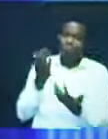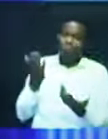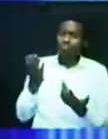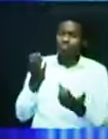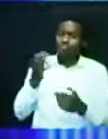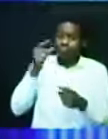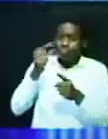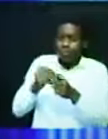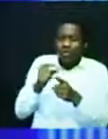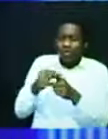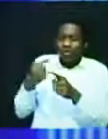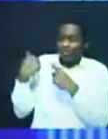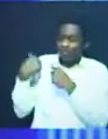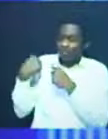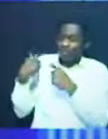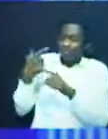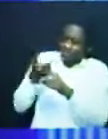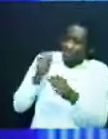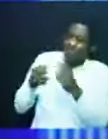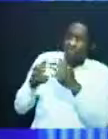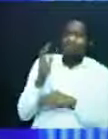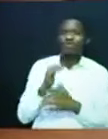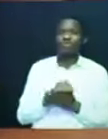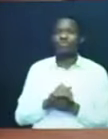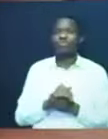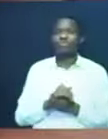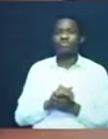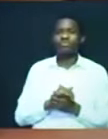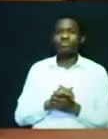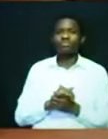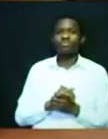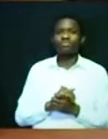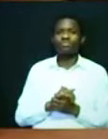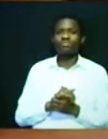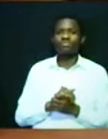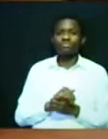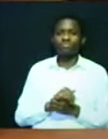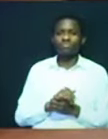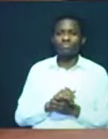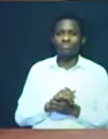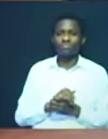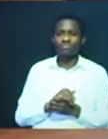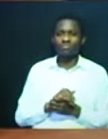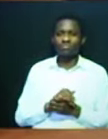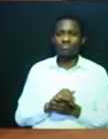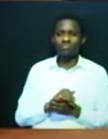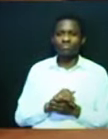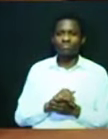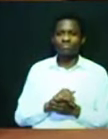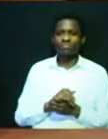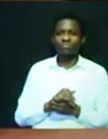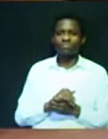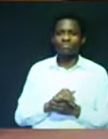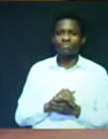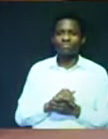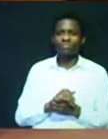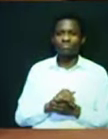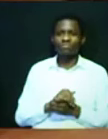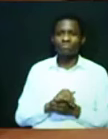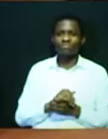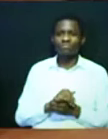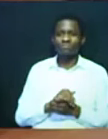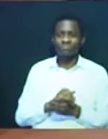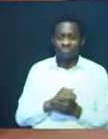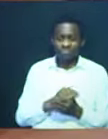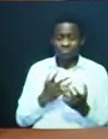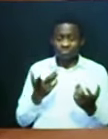say bread for the body, the word for the spirit. But Jesus said, what bread can do to the body,